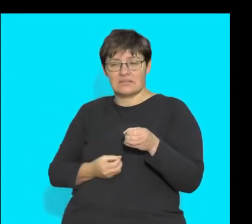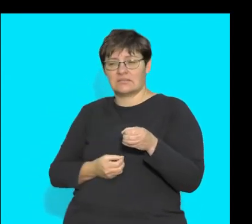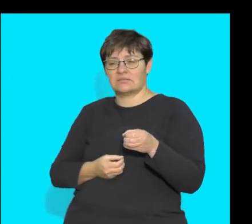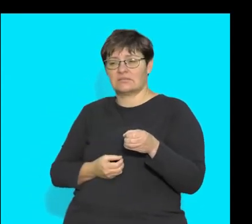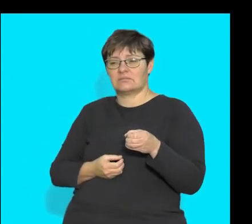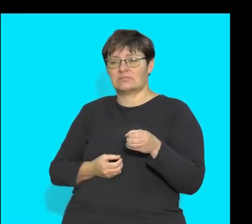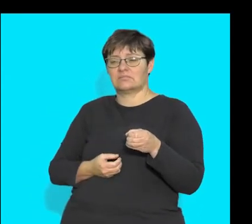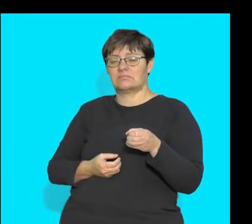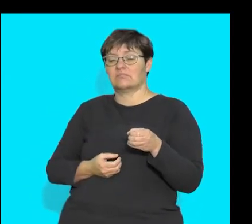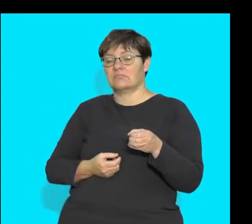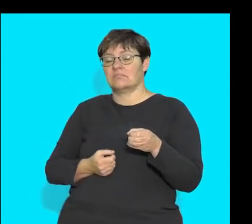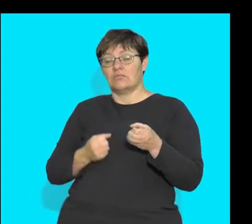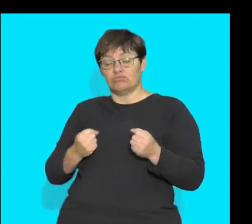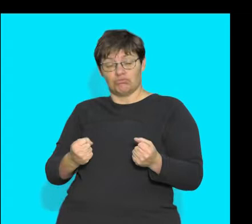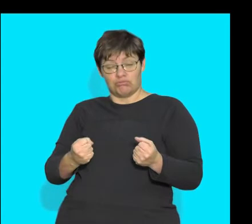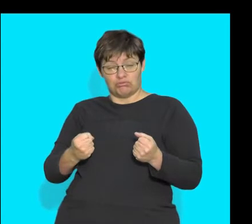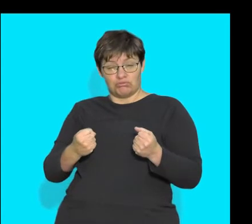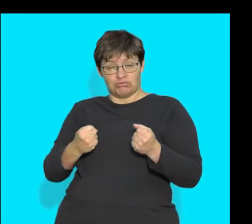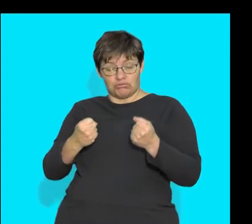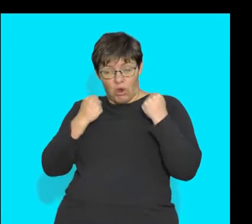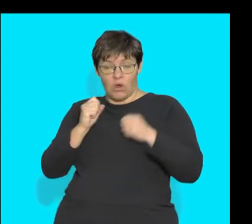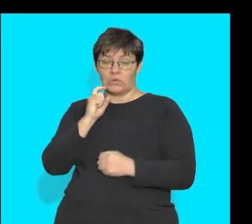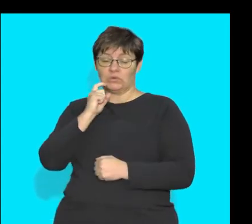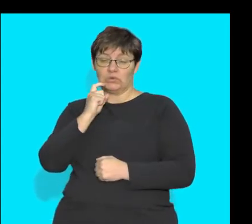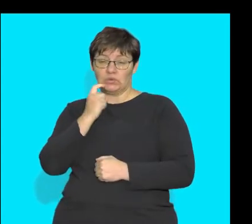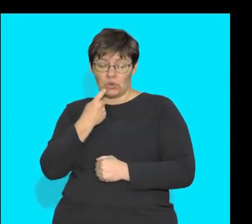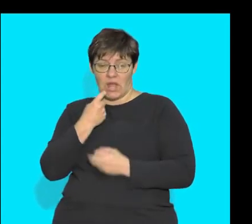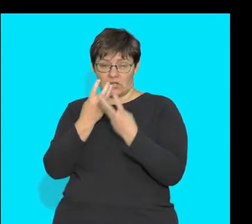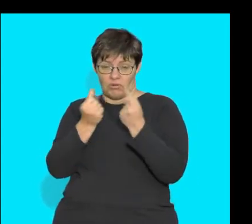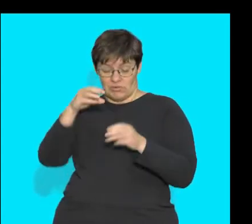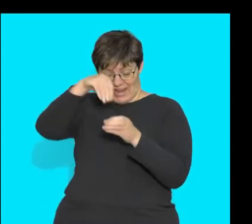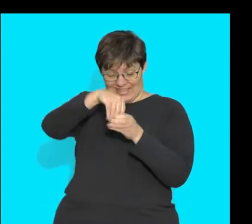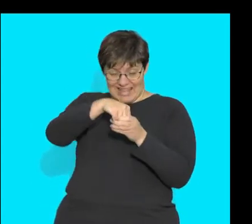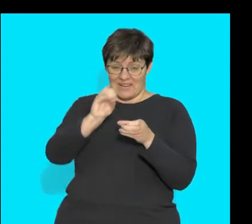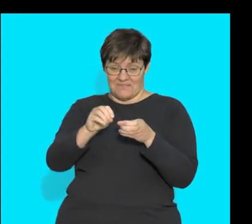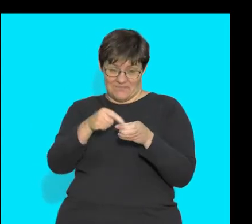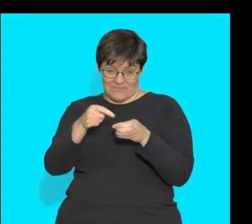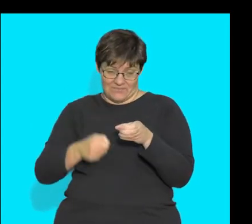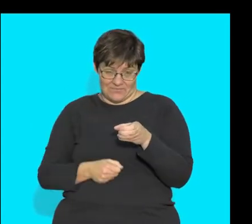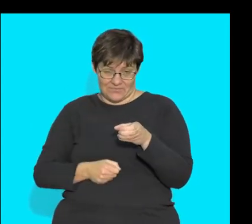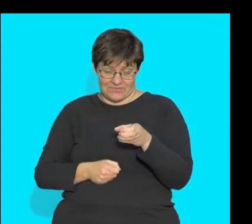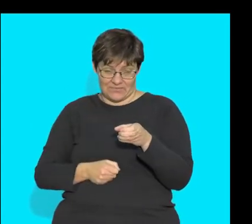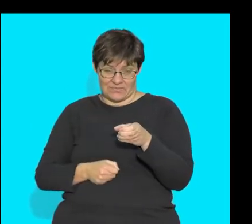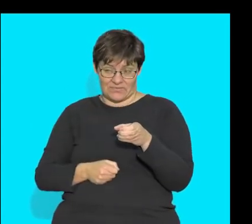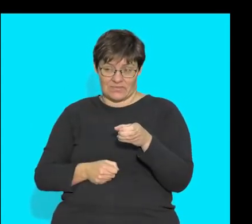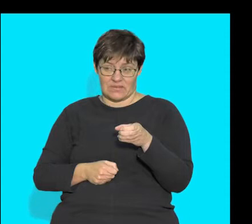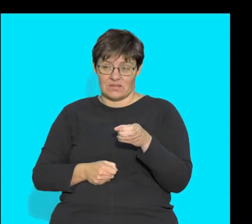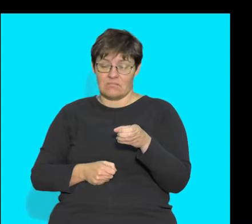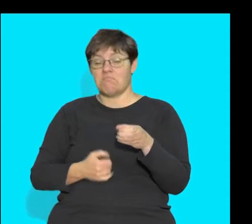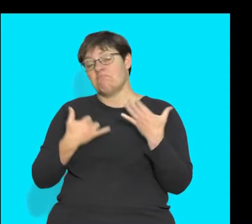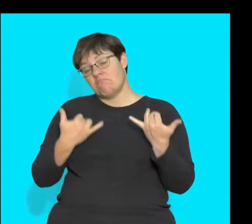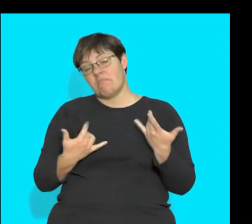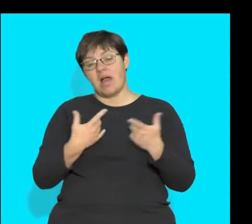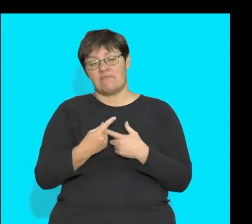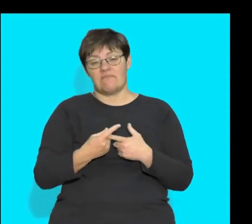made a strong sugar solution. Okay? So here I've got